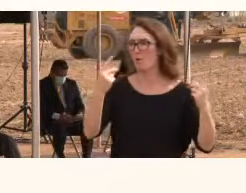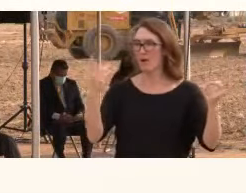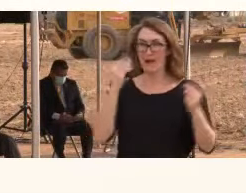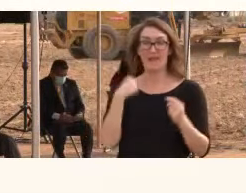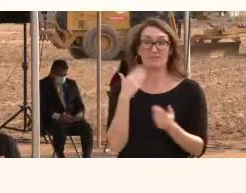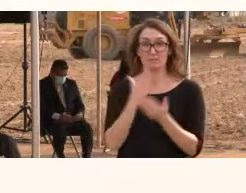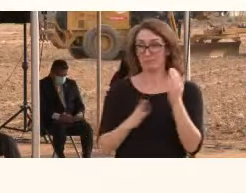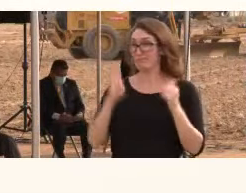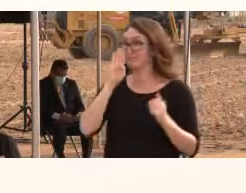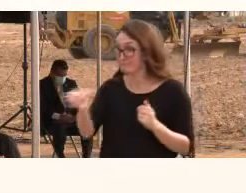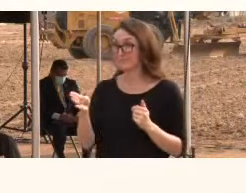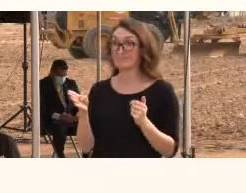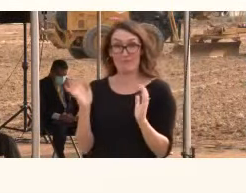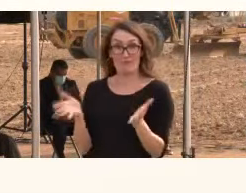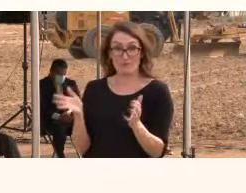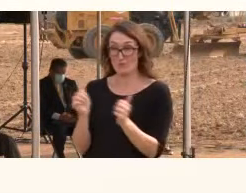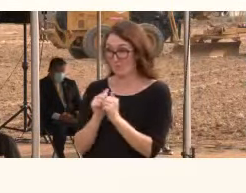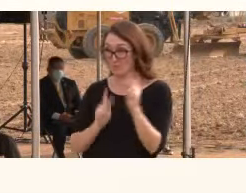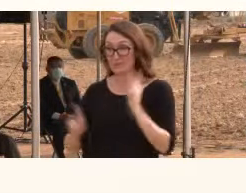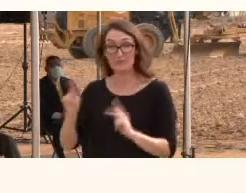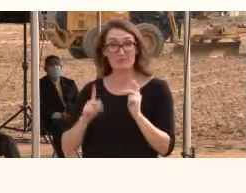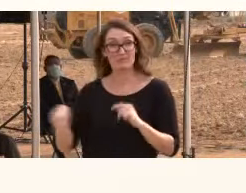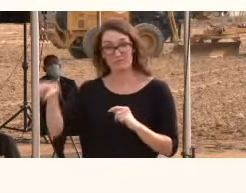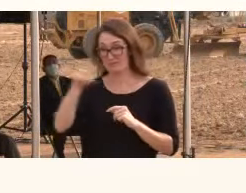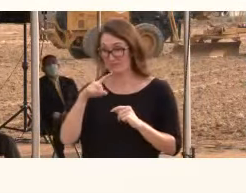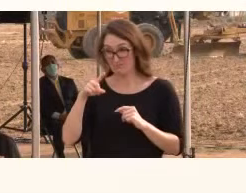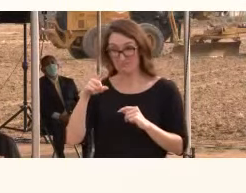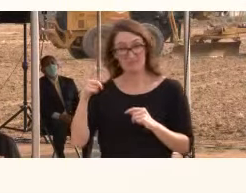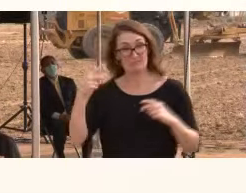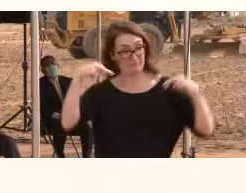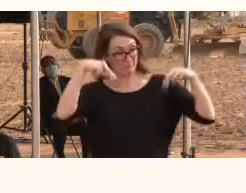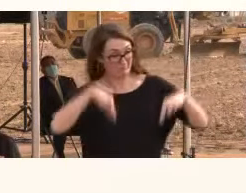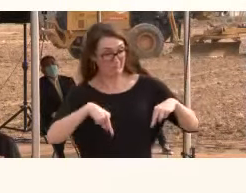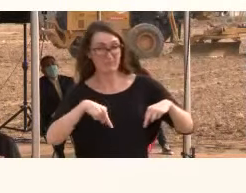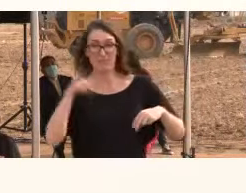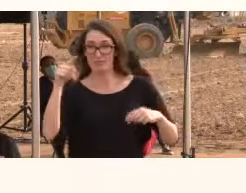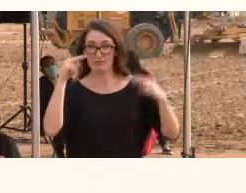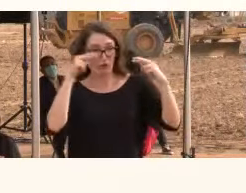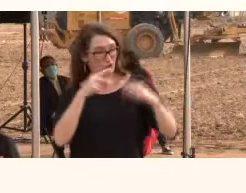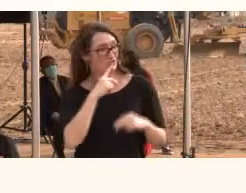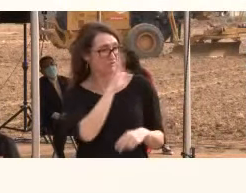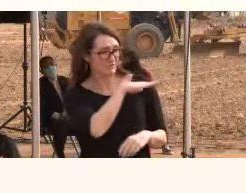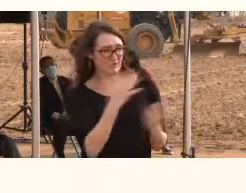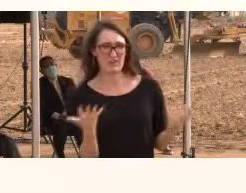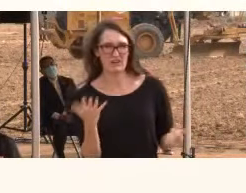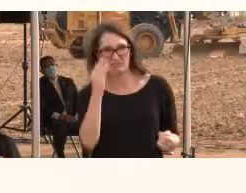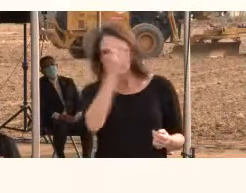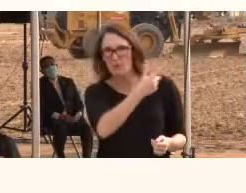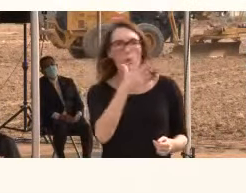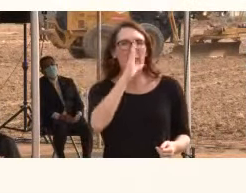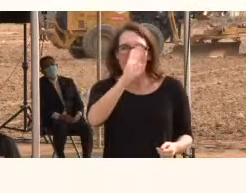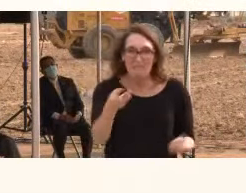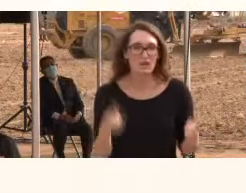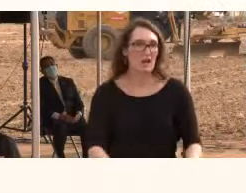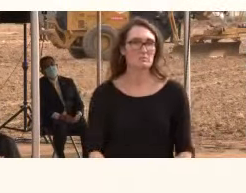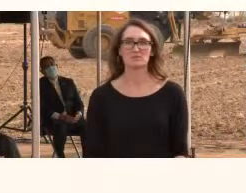frank conversations with people who stood me and looked me dead in my eye and said, it will never